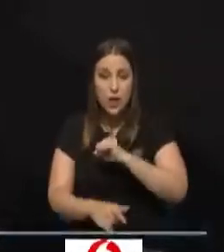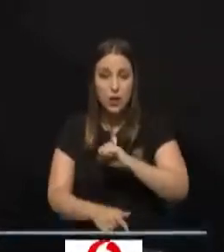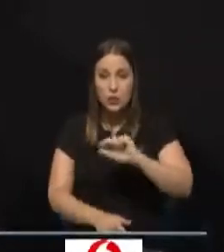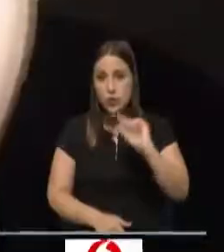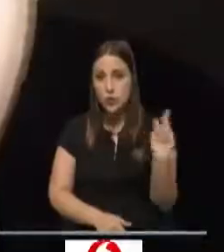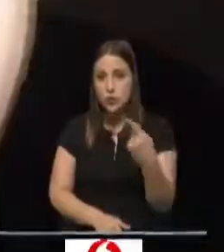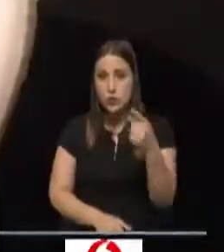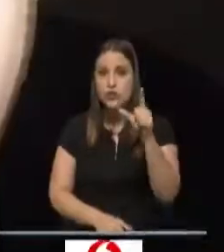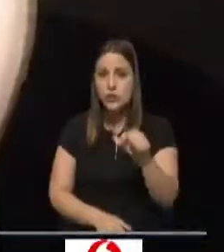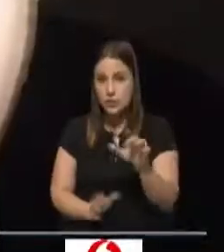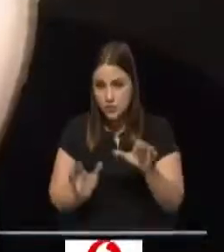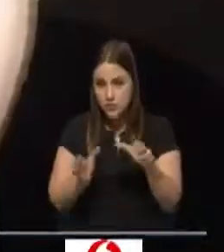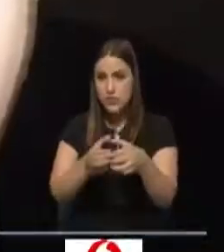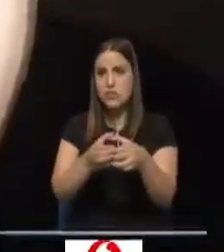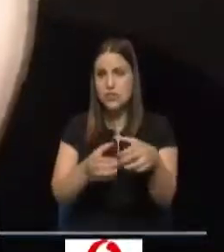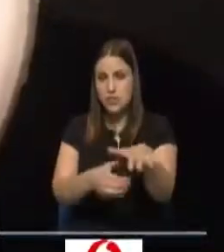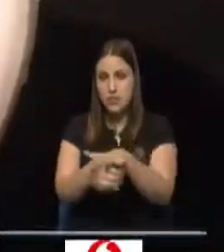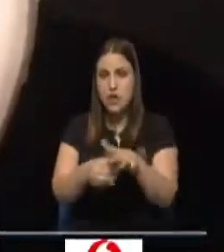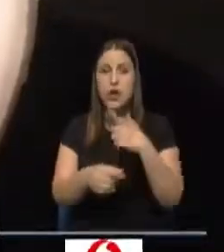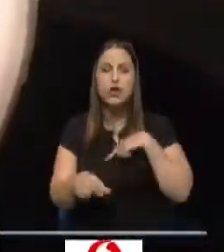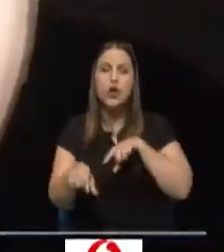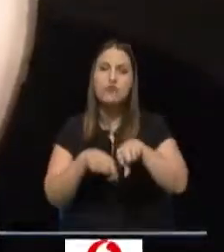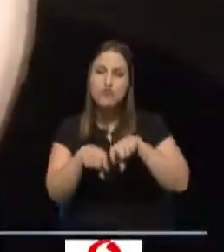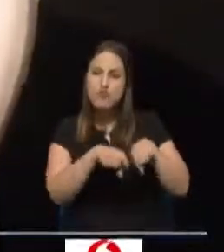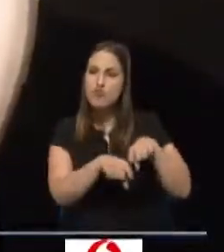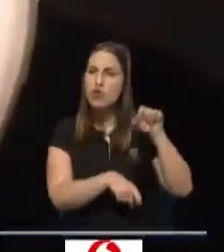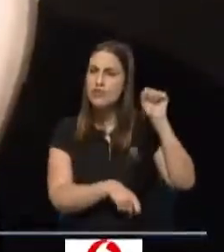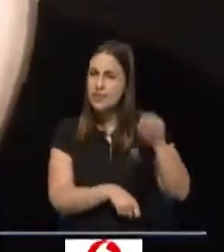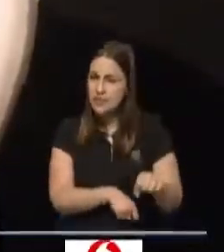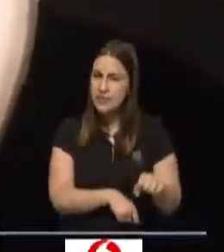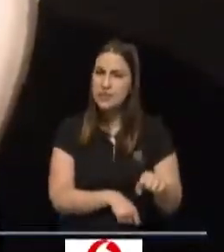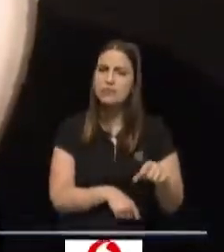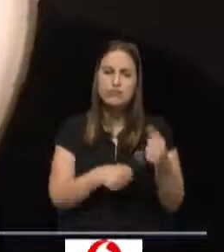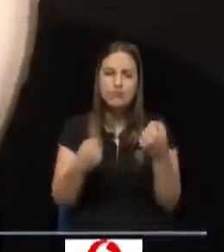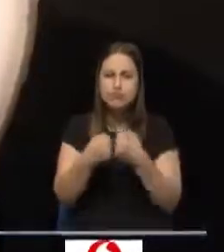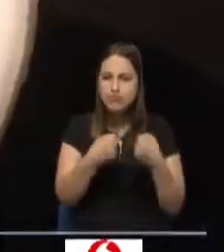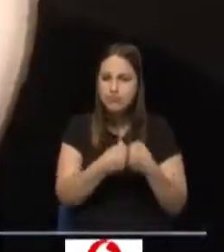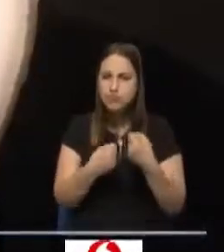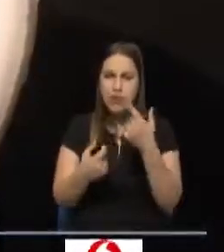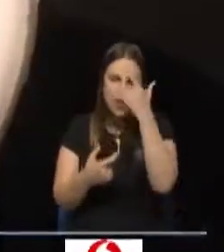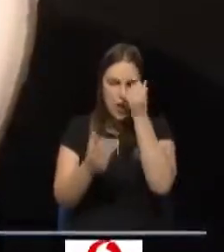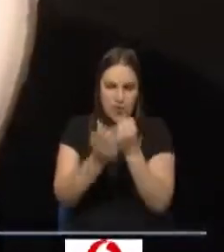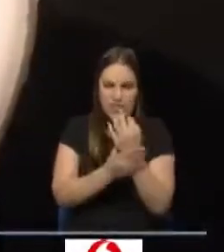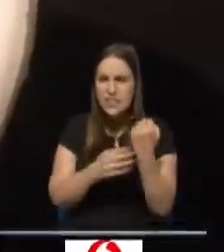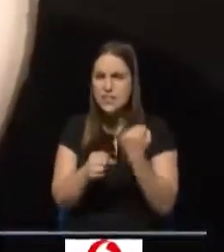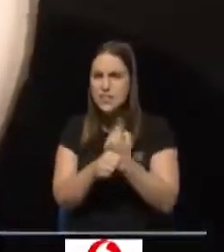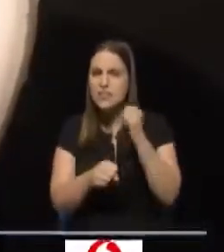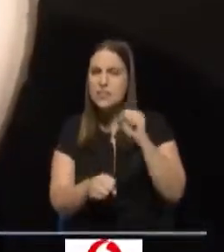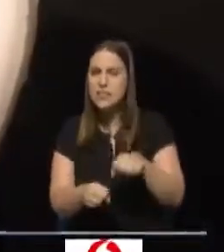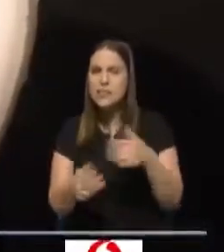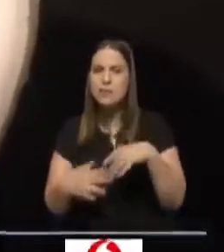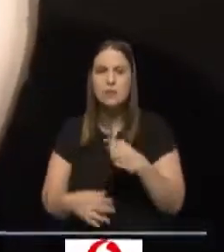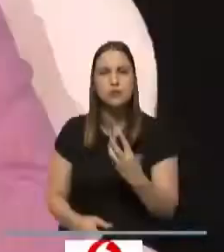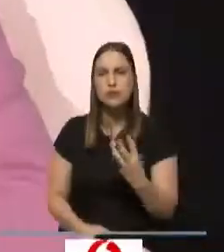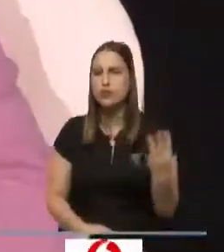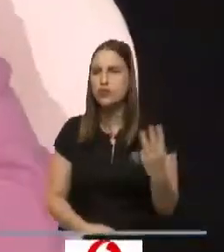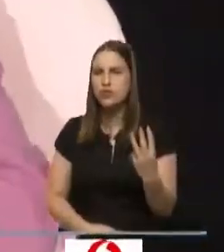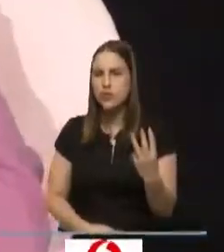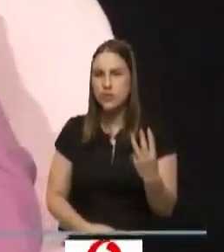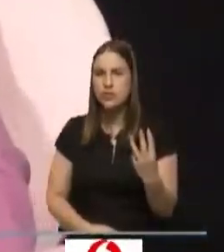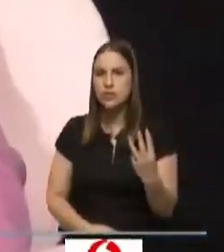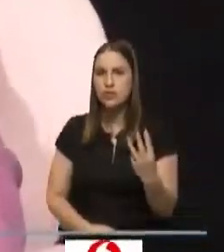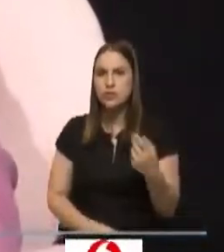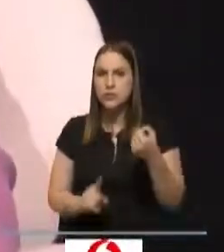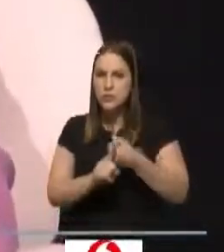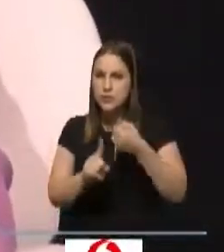is the object of a cyber attack, it's against all of us. We are competitors. We obviously compete in innovation services,